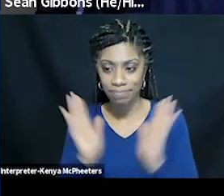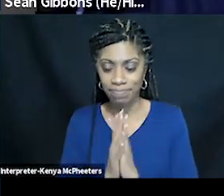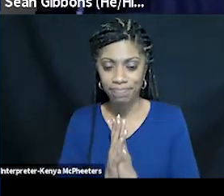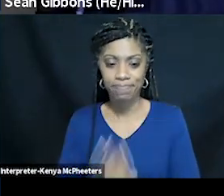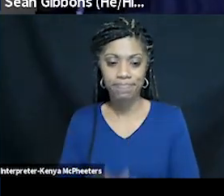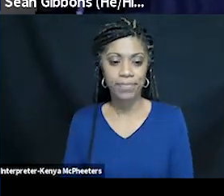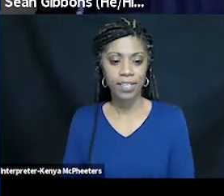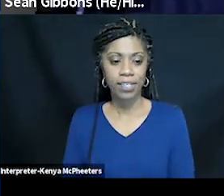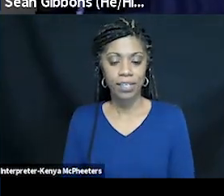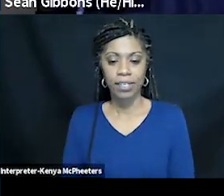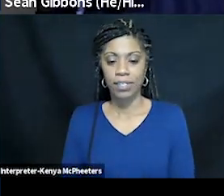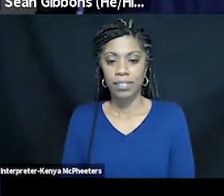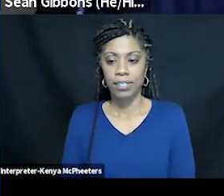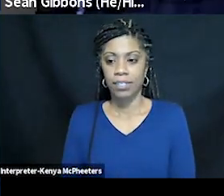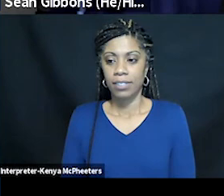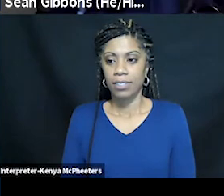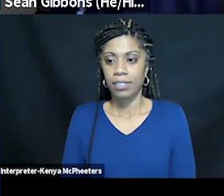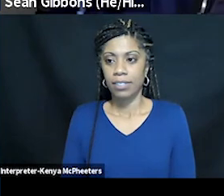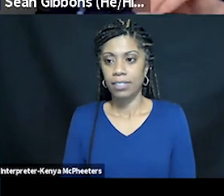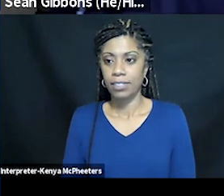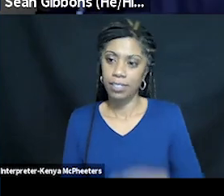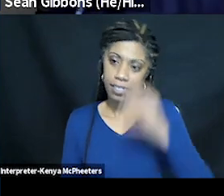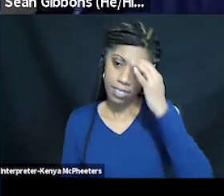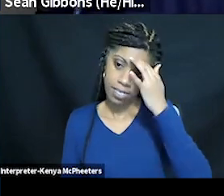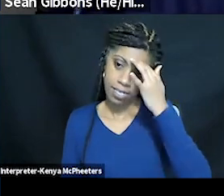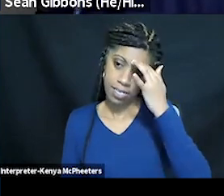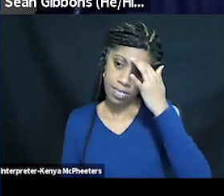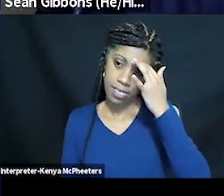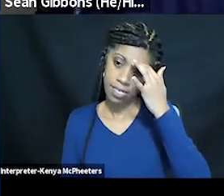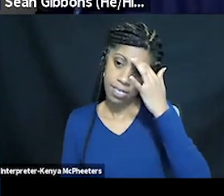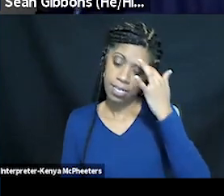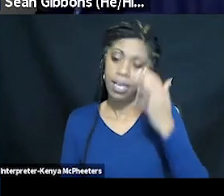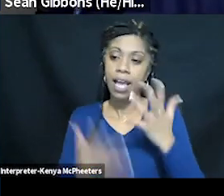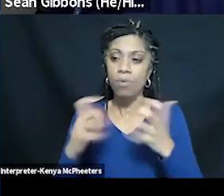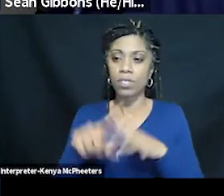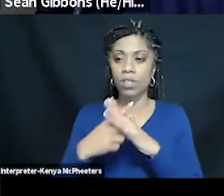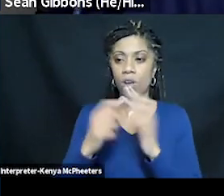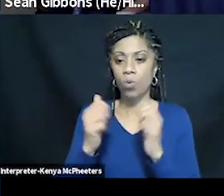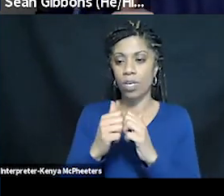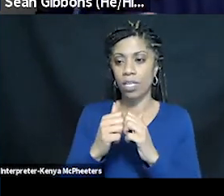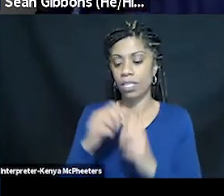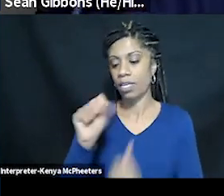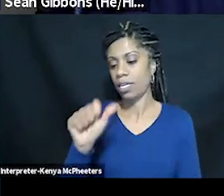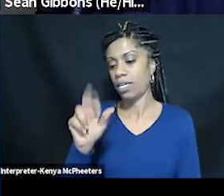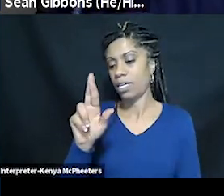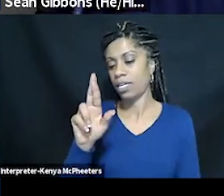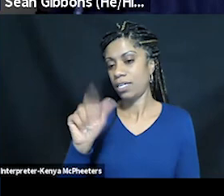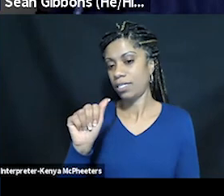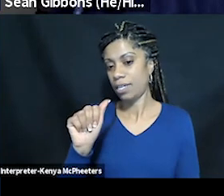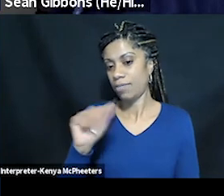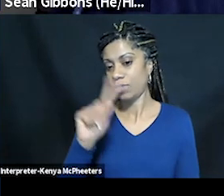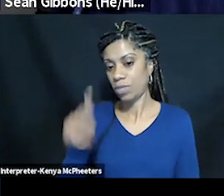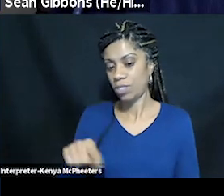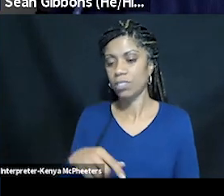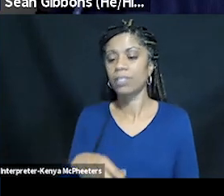questions. I'm going to start with Sarah's, because it captures some of the questions that that Caroline had. Sarah asks, I've